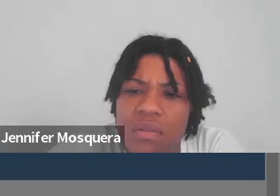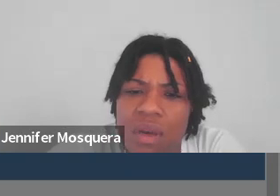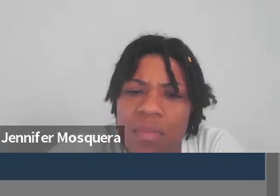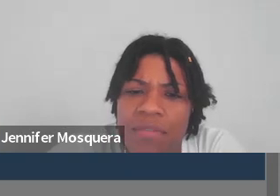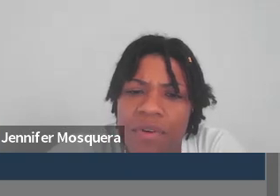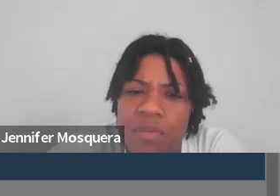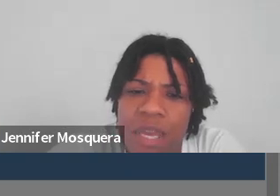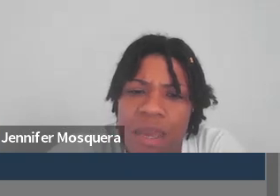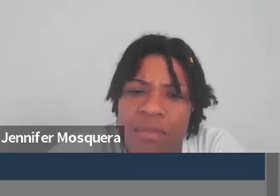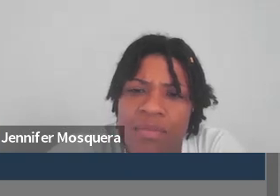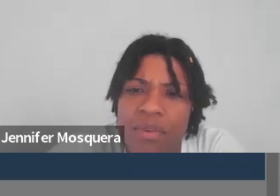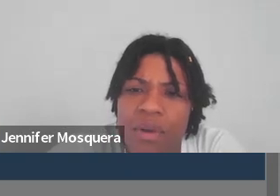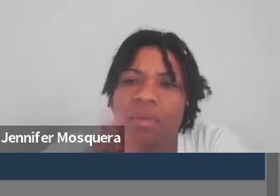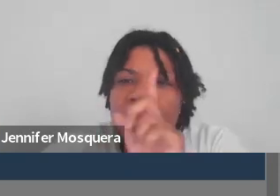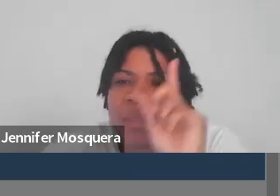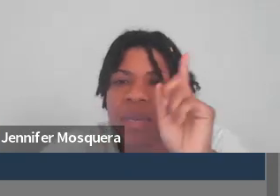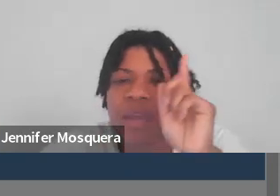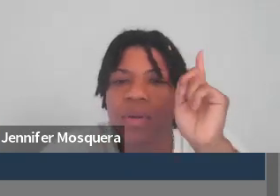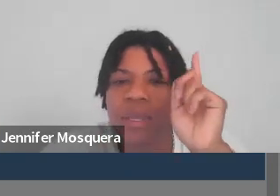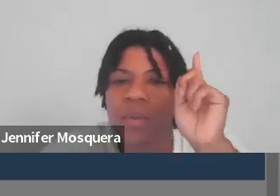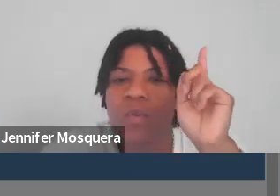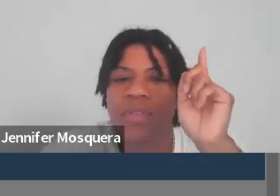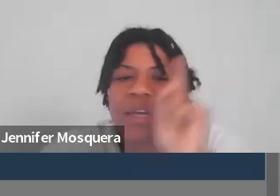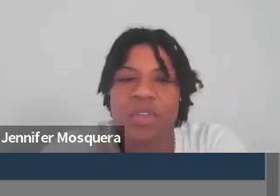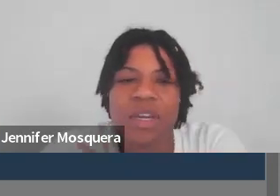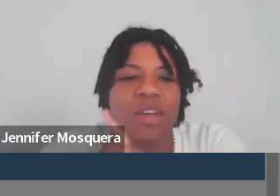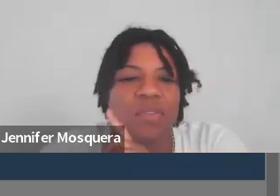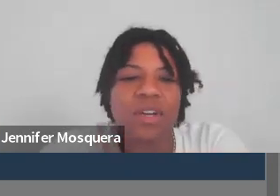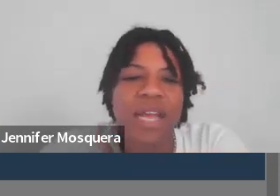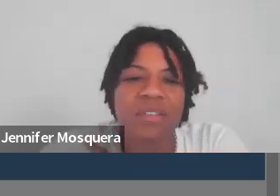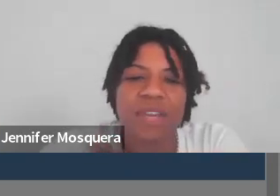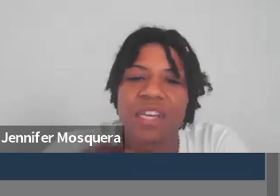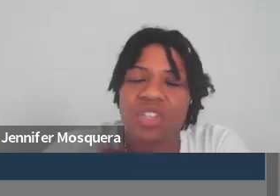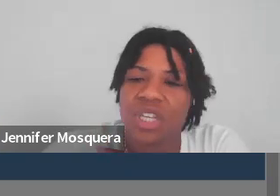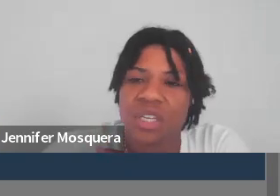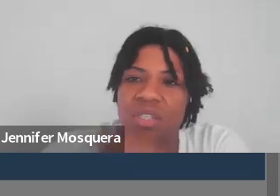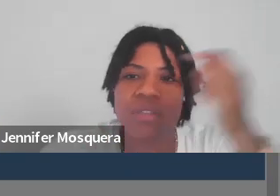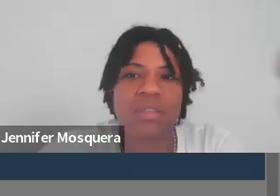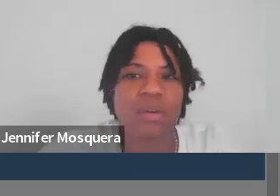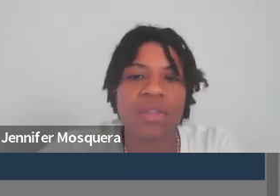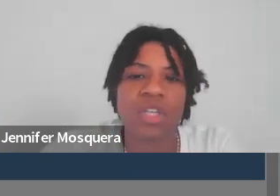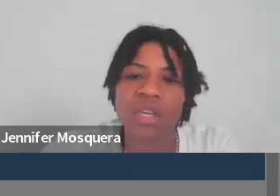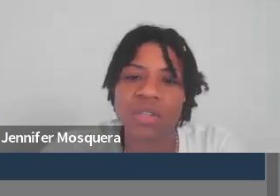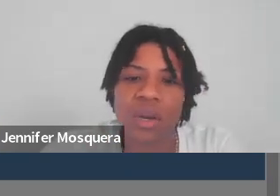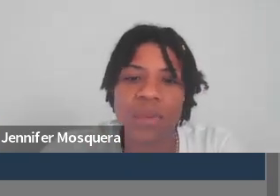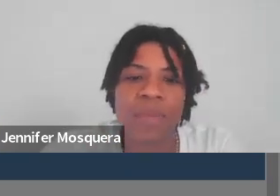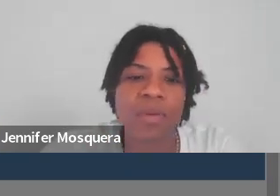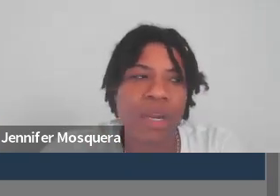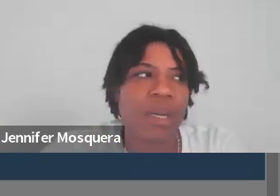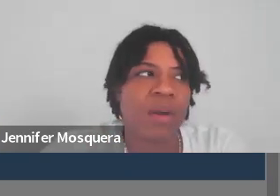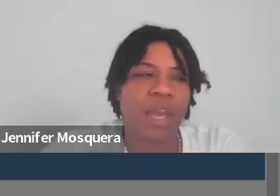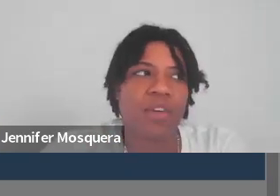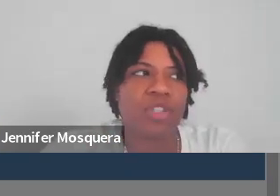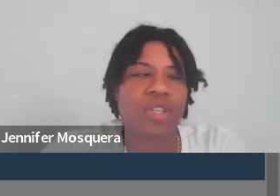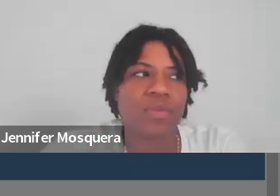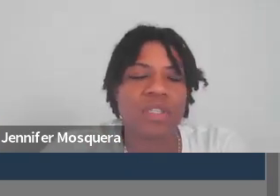questions that folks may have? Oh, well, let me add one more thing, I'm sorry. For classification changes on the change log,